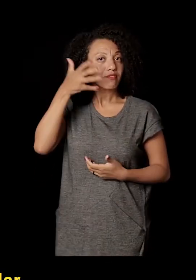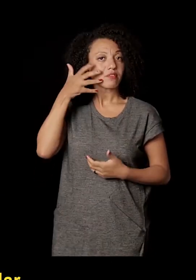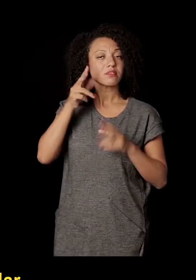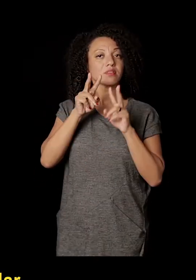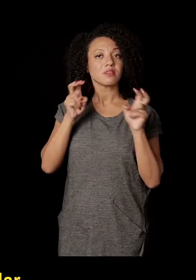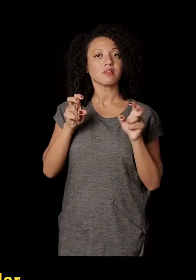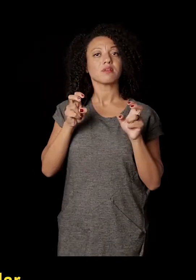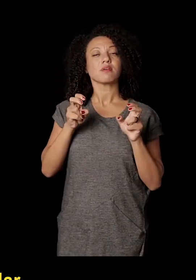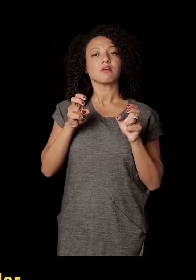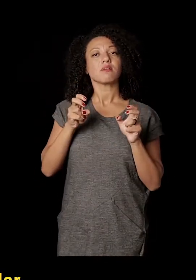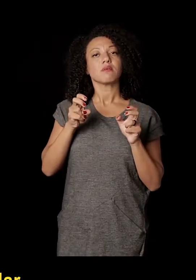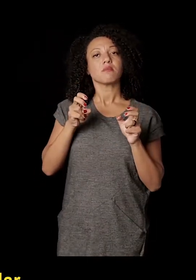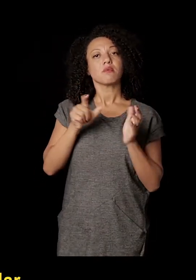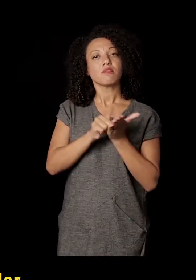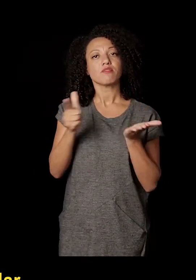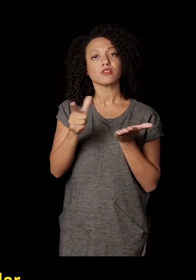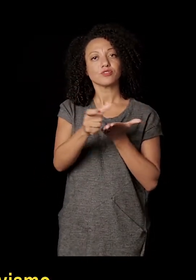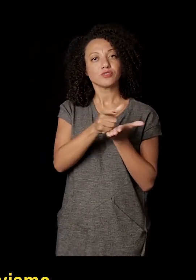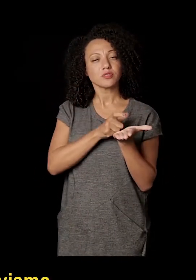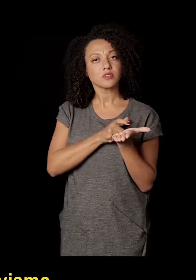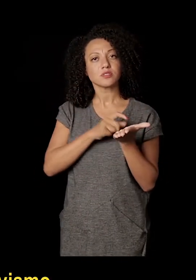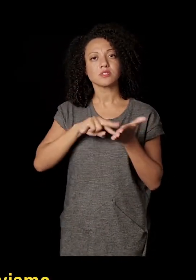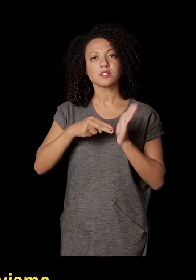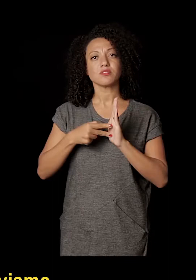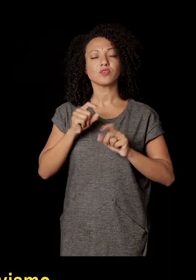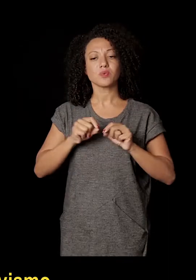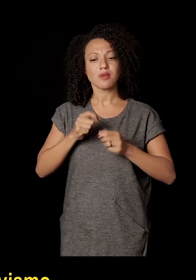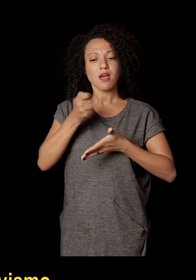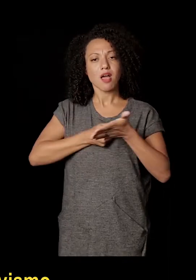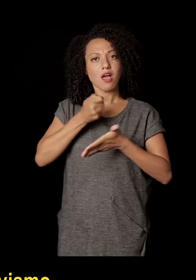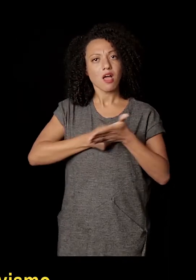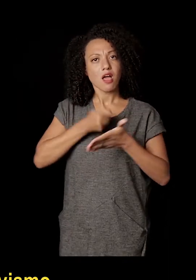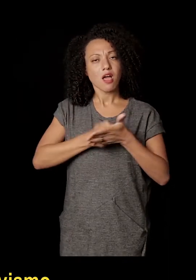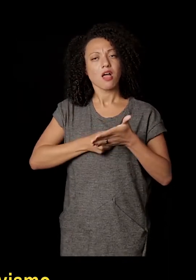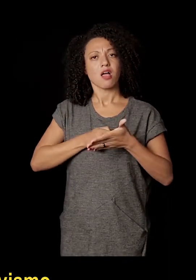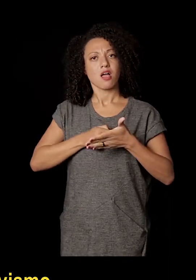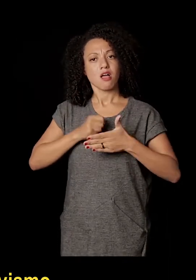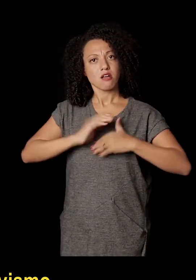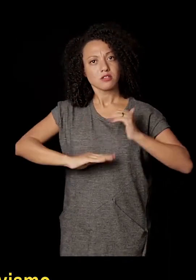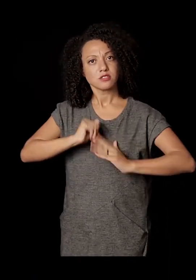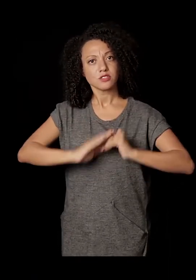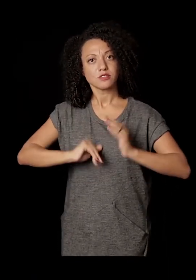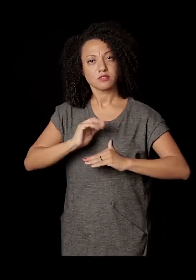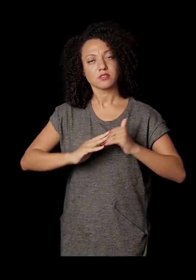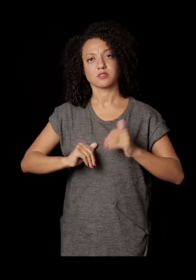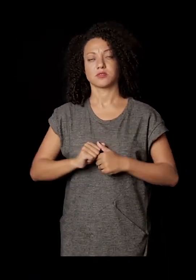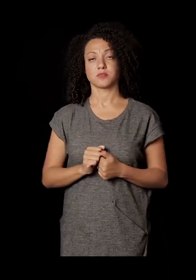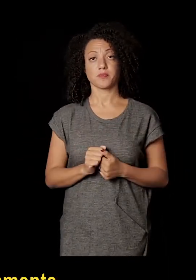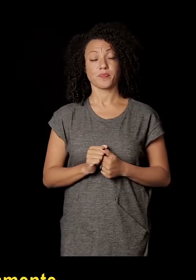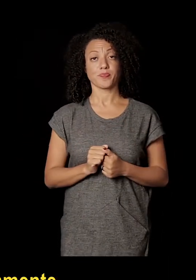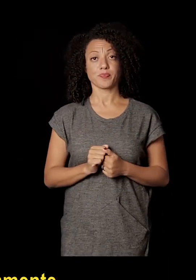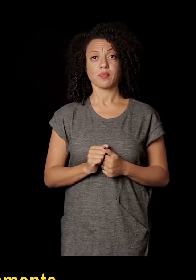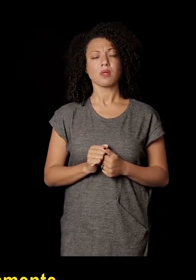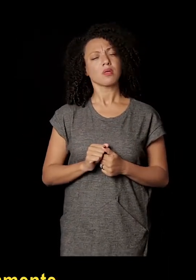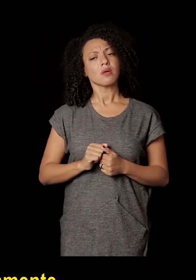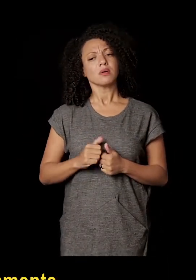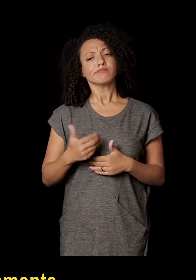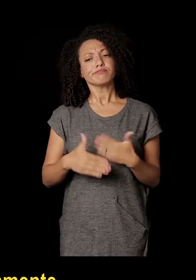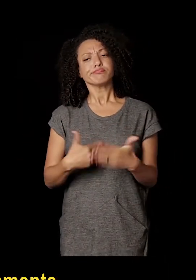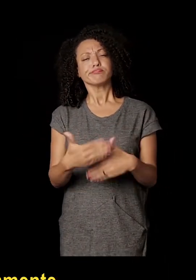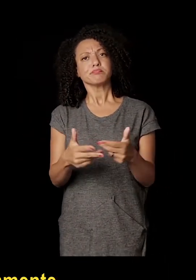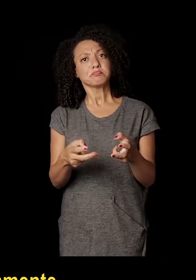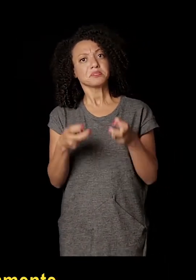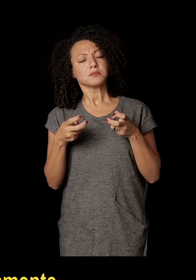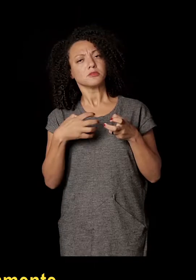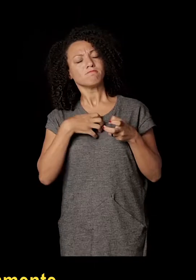I want to talk about photojournalism as an activist tool later in this conversation. But I realized